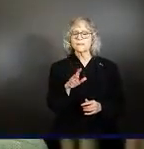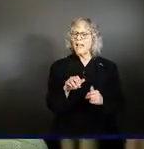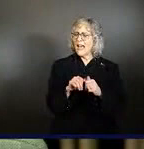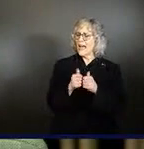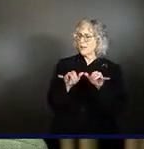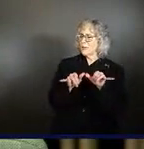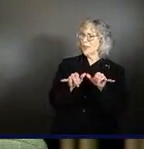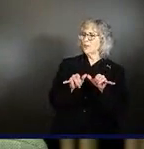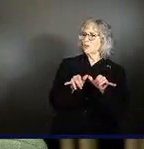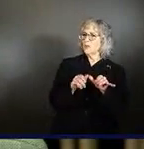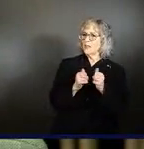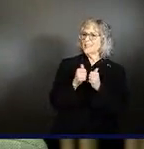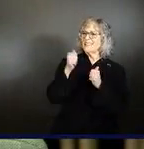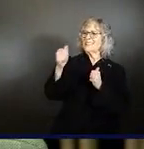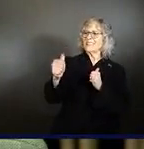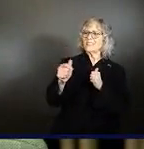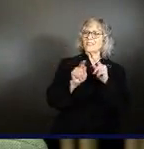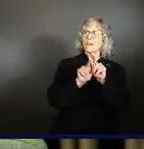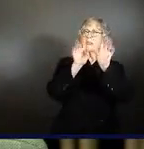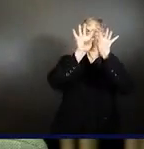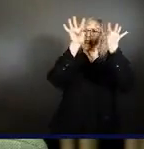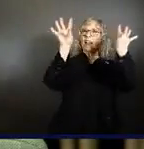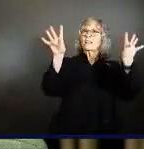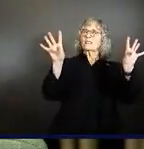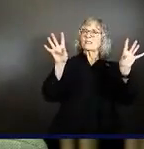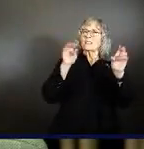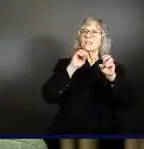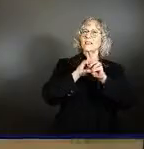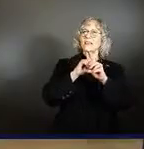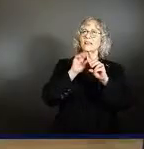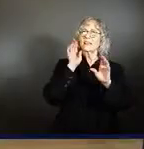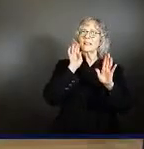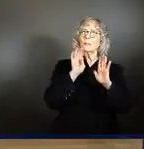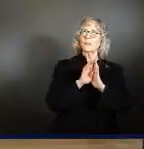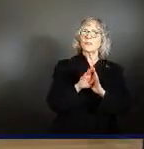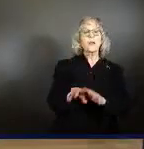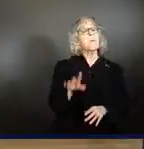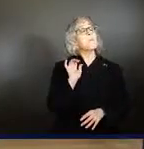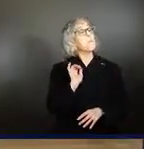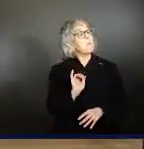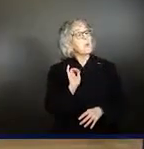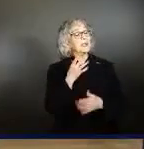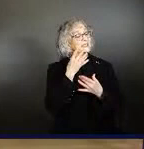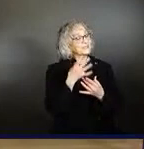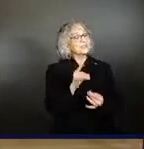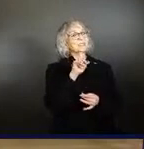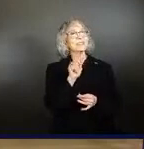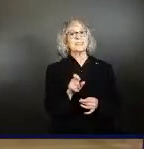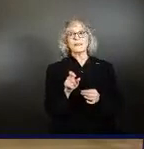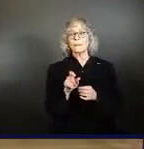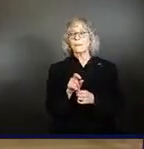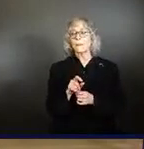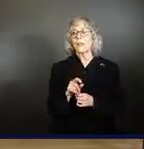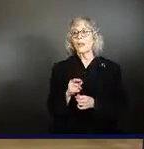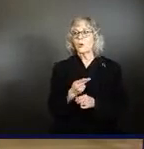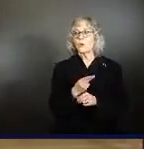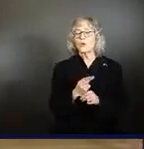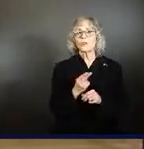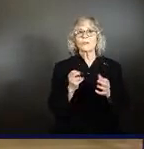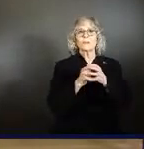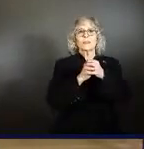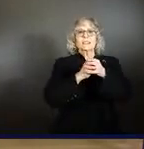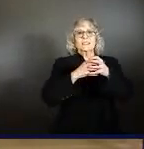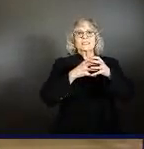the distance of each galaxy in the deep field image? Oh, that's an interesting question. We do it through the expansion of the